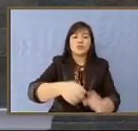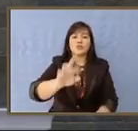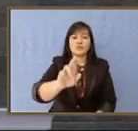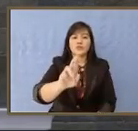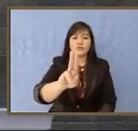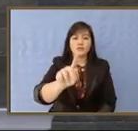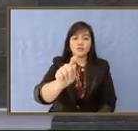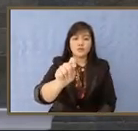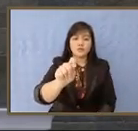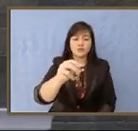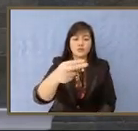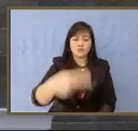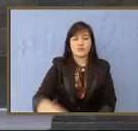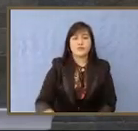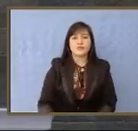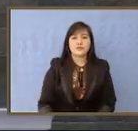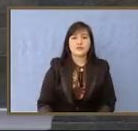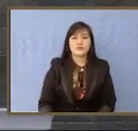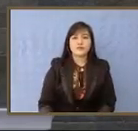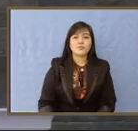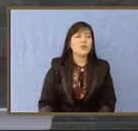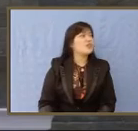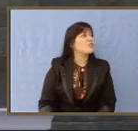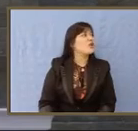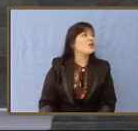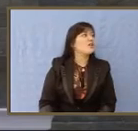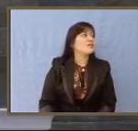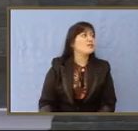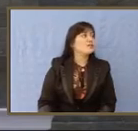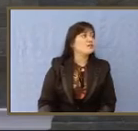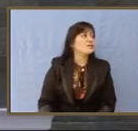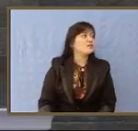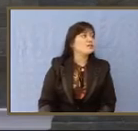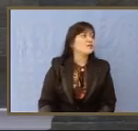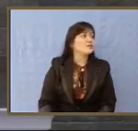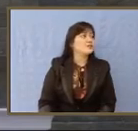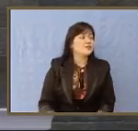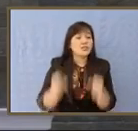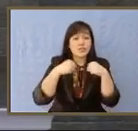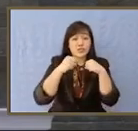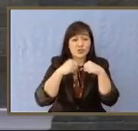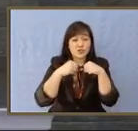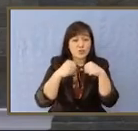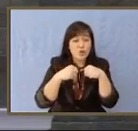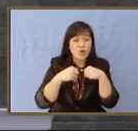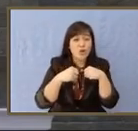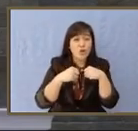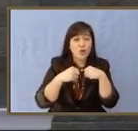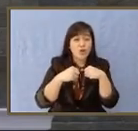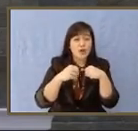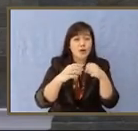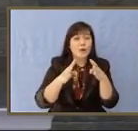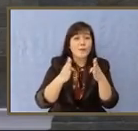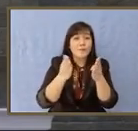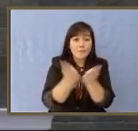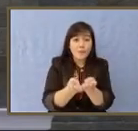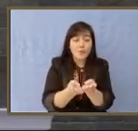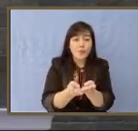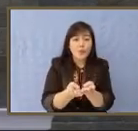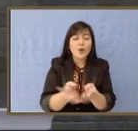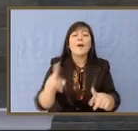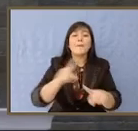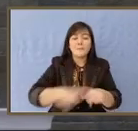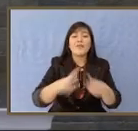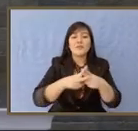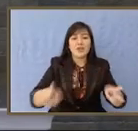book, but has important details. Bakit? May kinalaman to sa messianic chain. May kinalaman ito